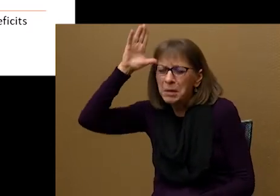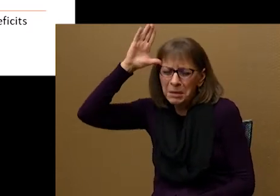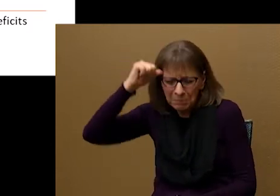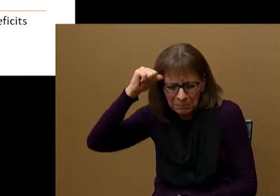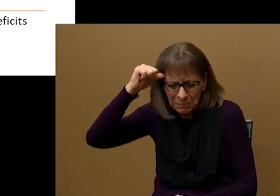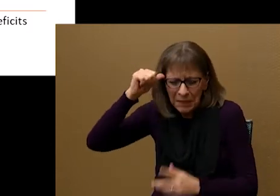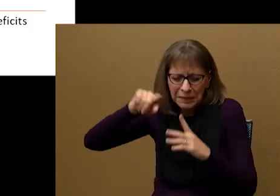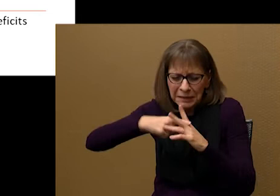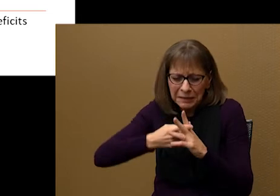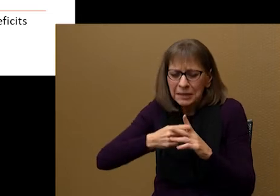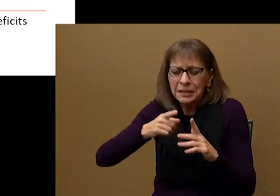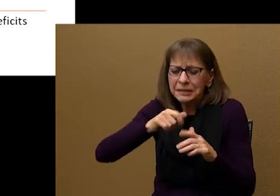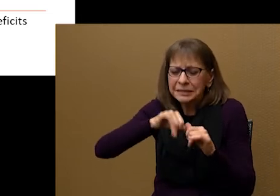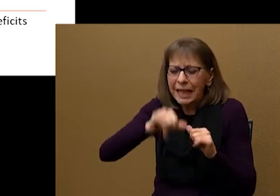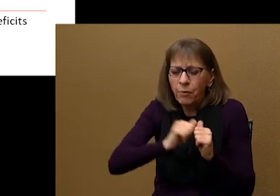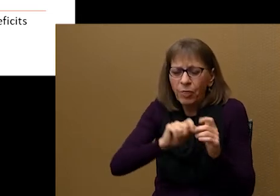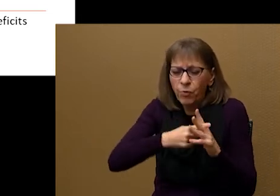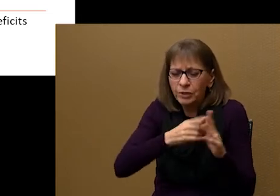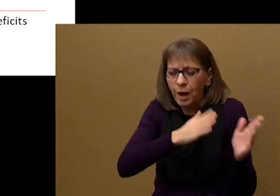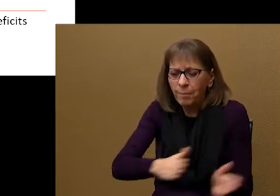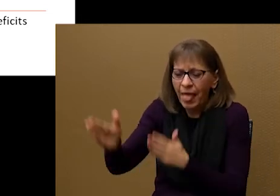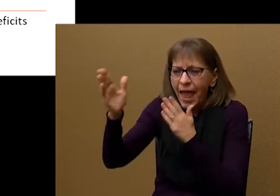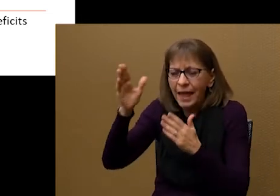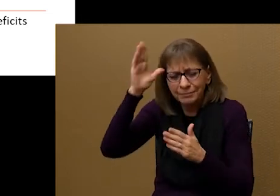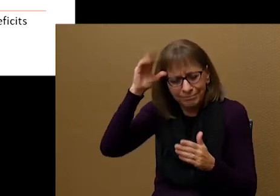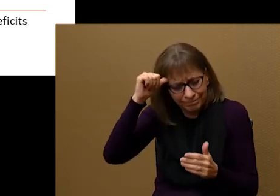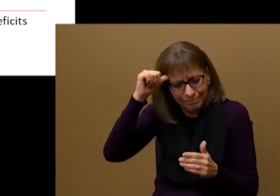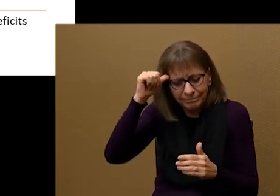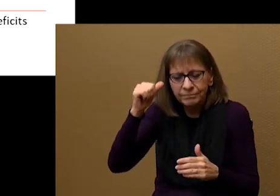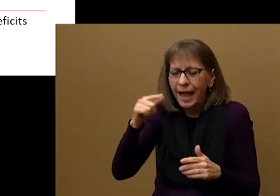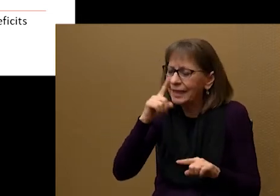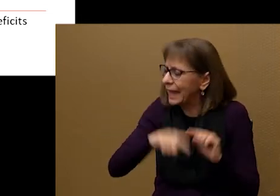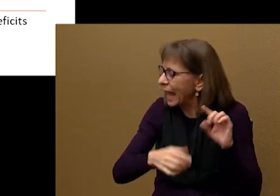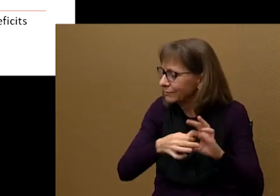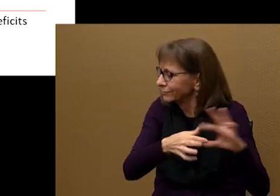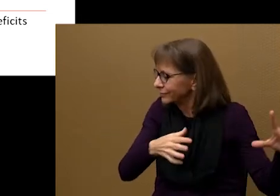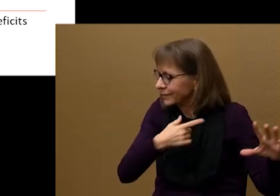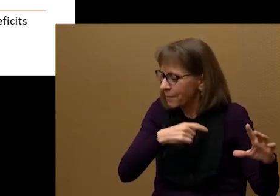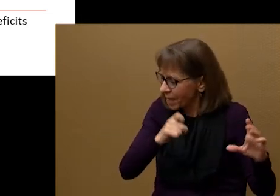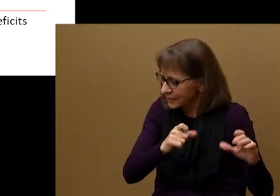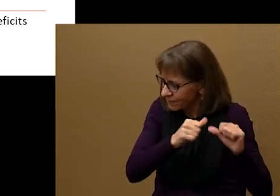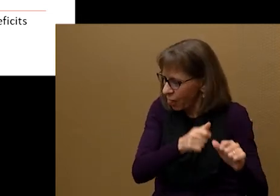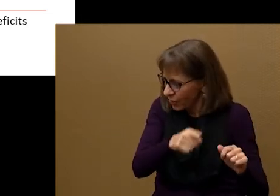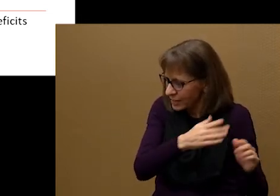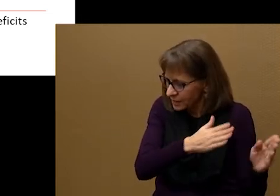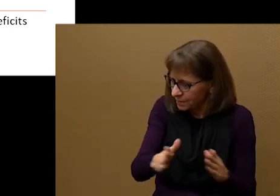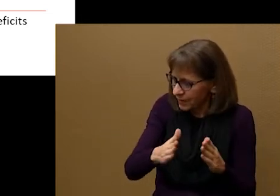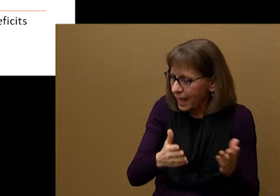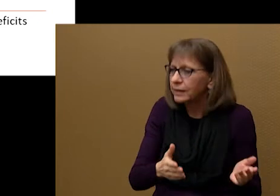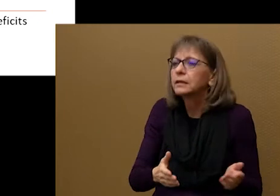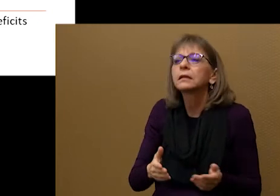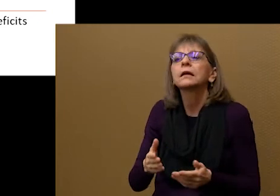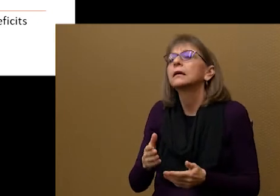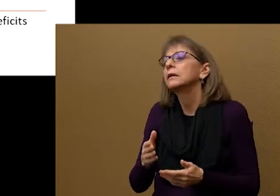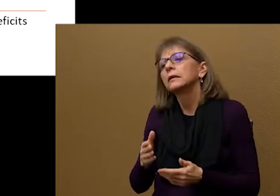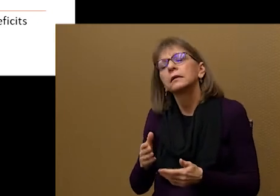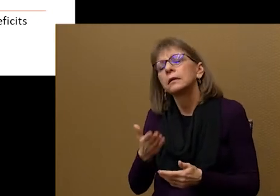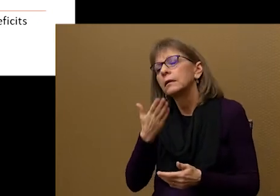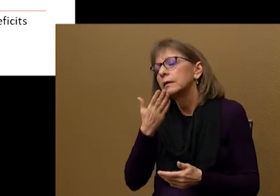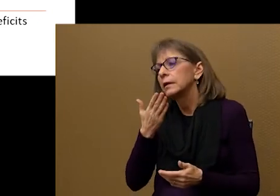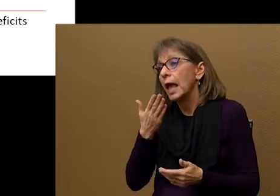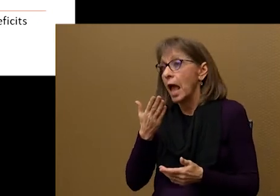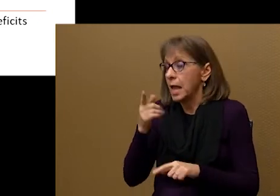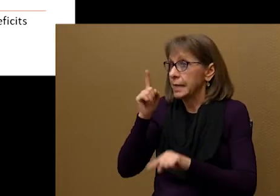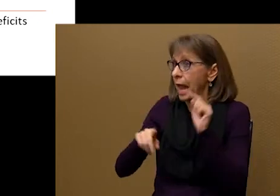insistence on sticking with rules, routine, or the original plan. Inability to depart from the original plan.